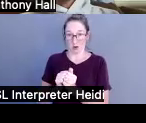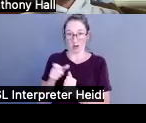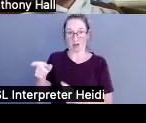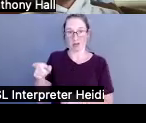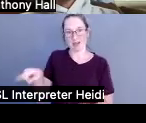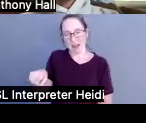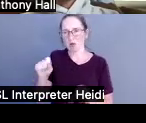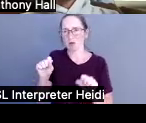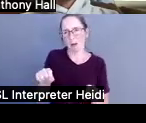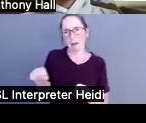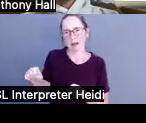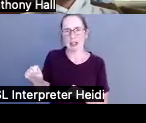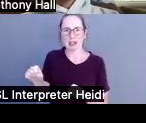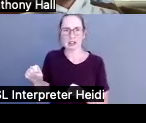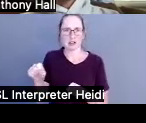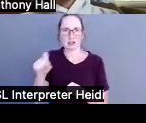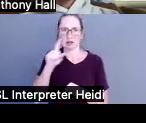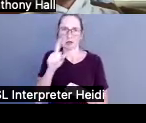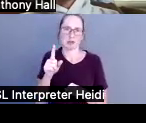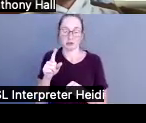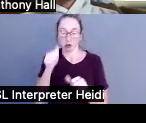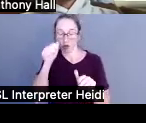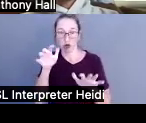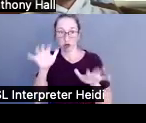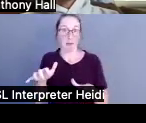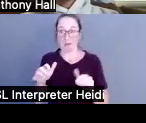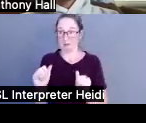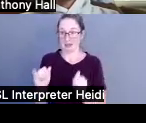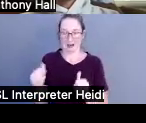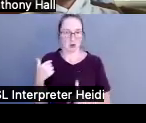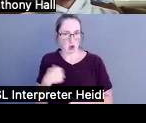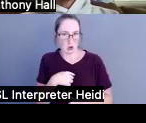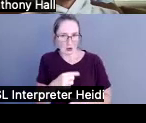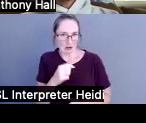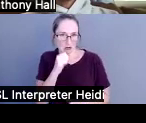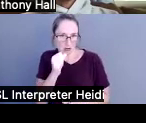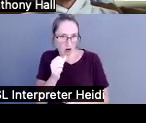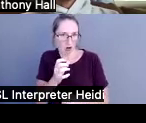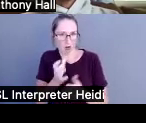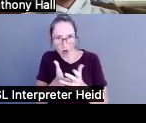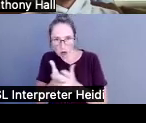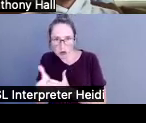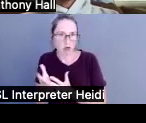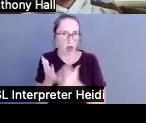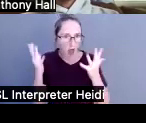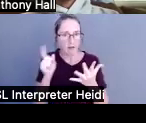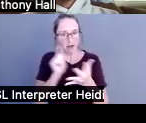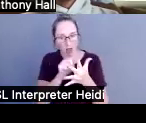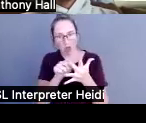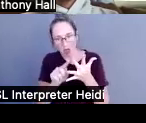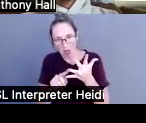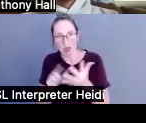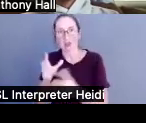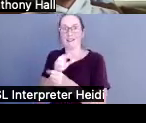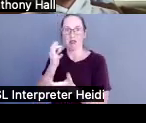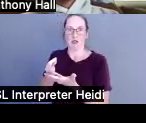were probably as shocked as I was that we were not going to make them go through a lot of hassle to get the funding